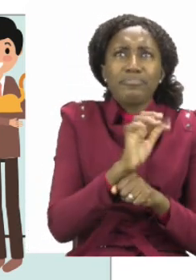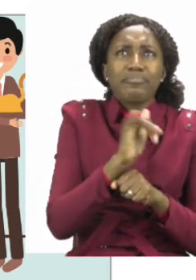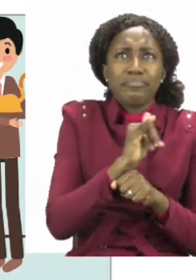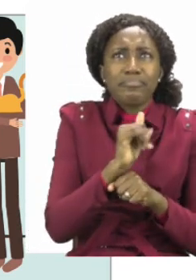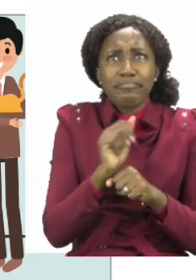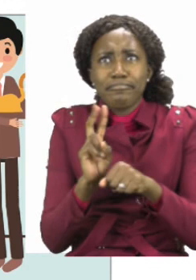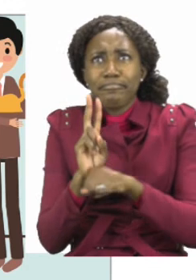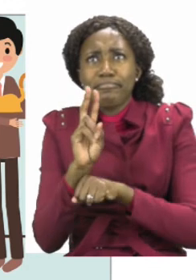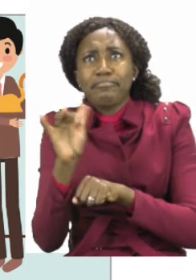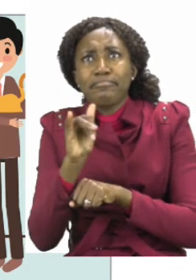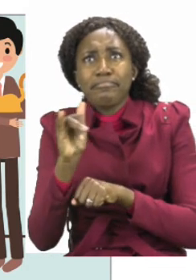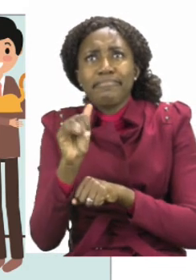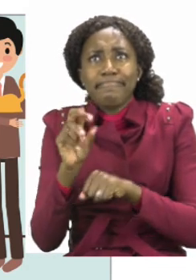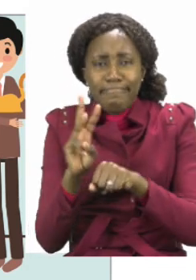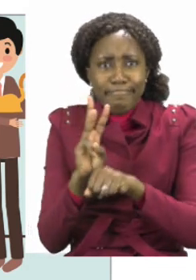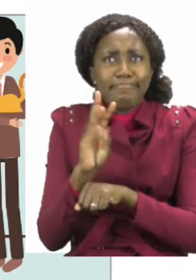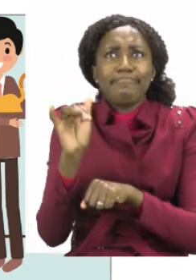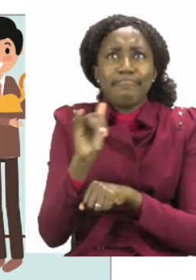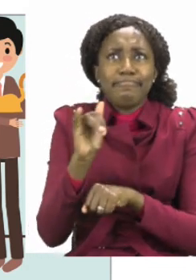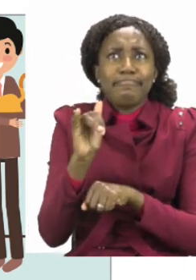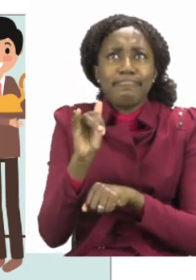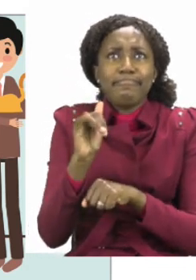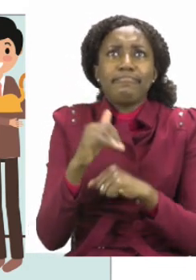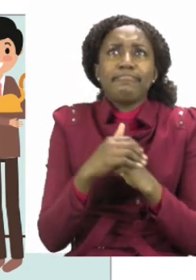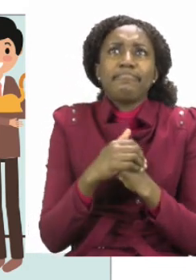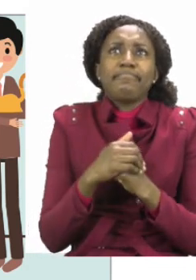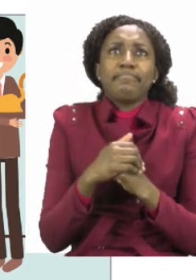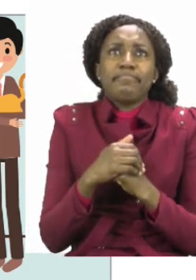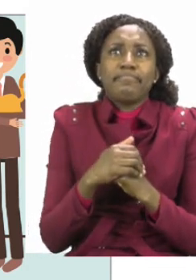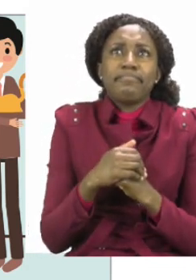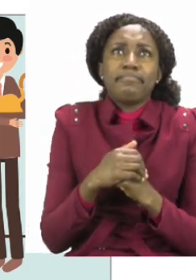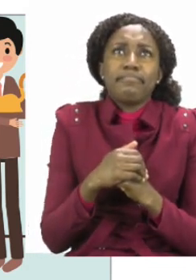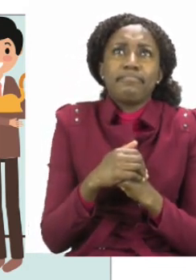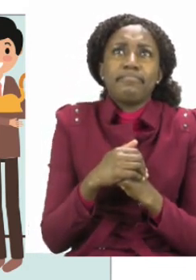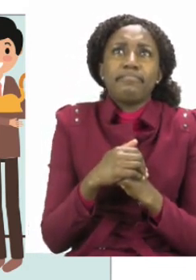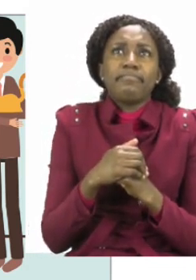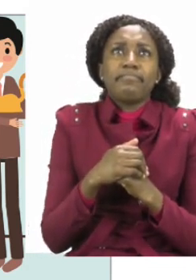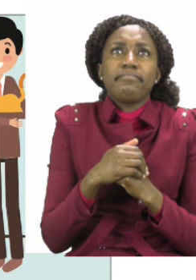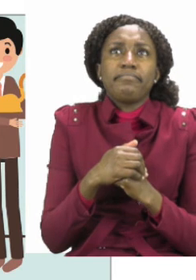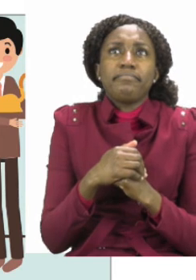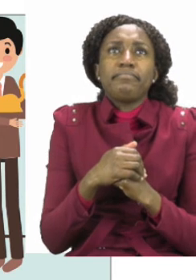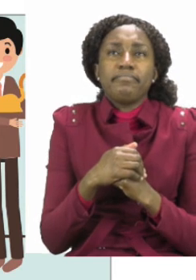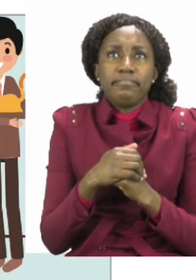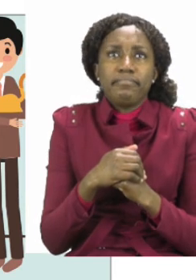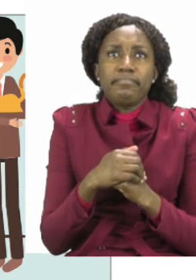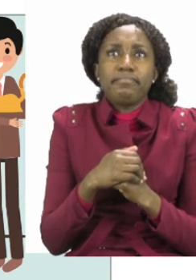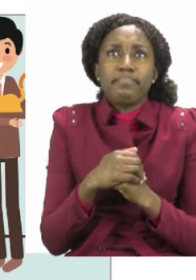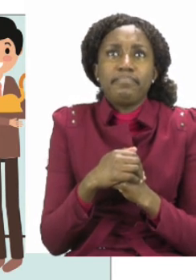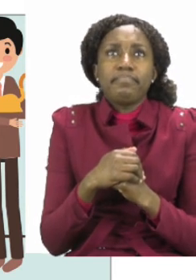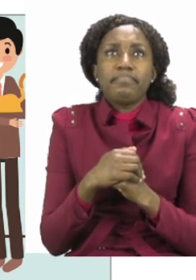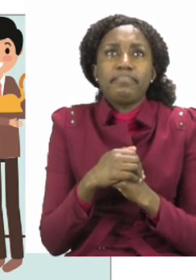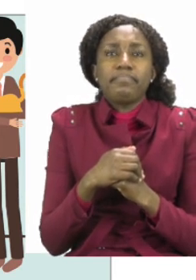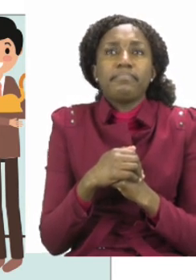time and decide which order or which sequence they must go in.